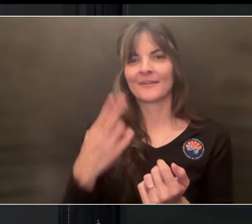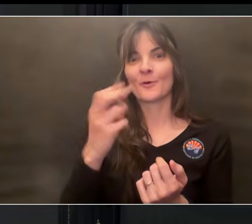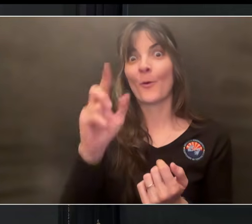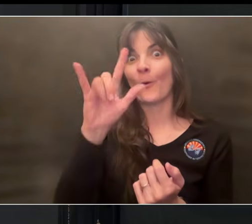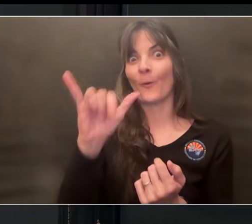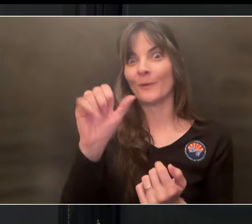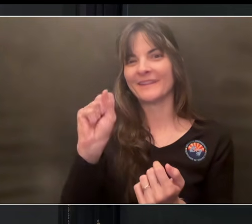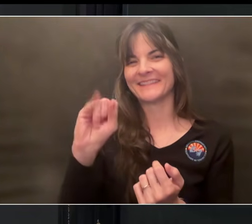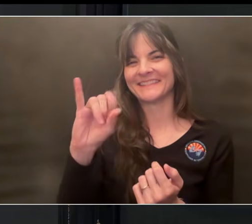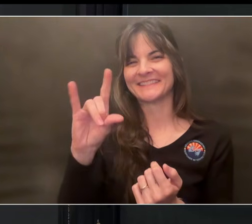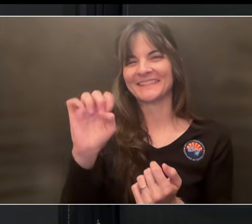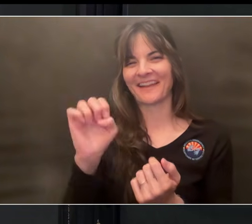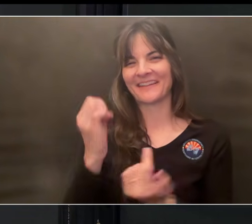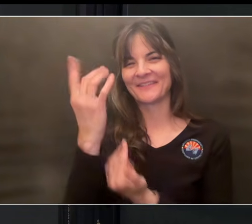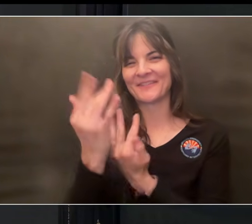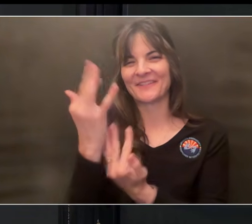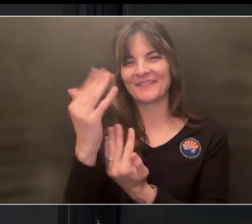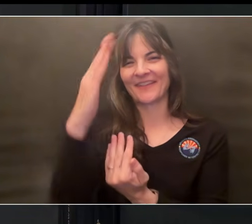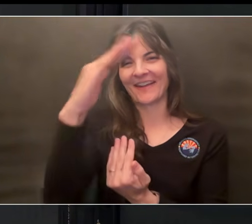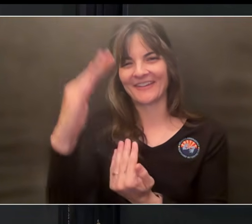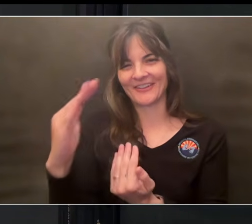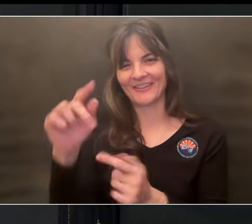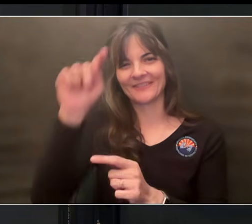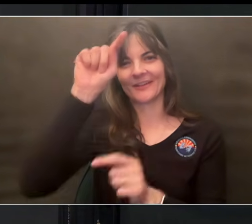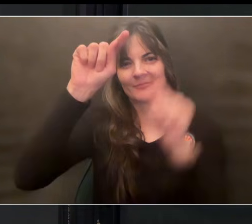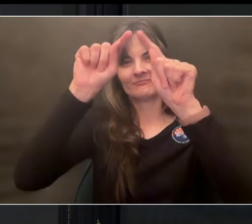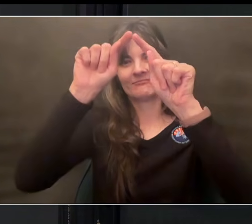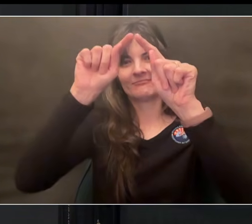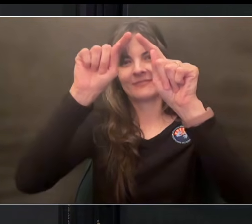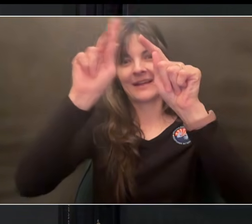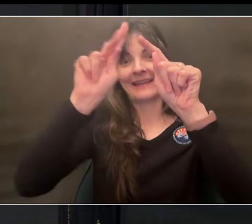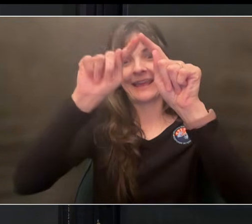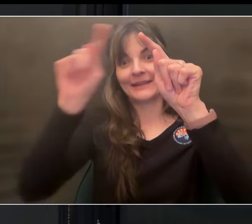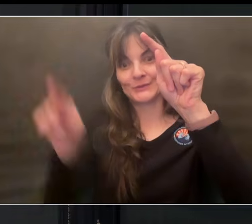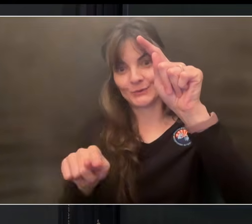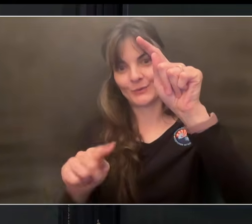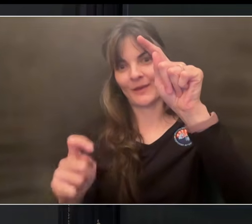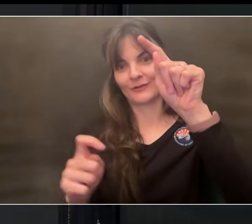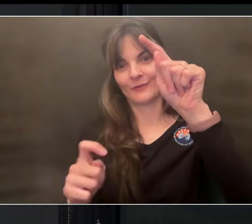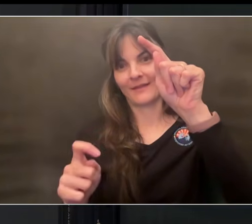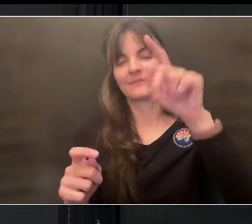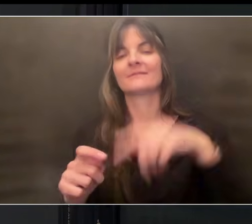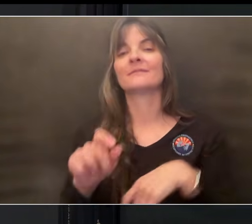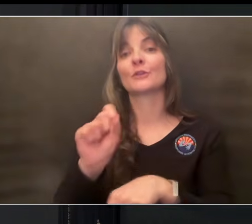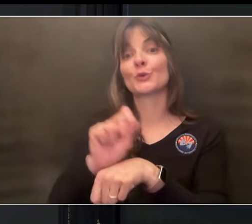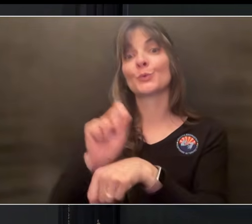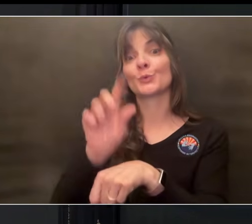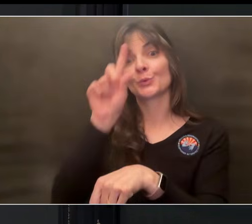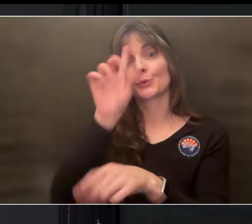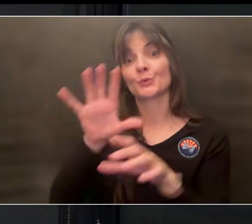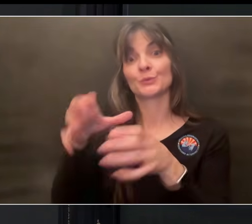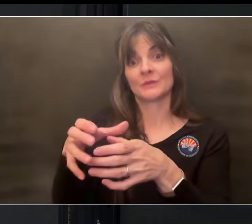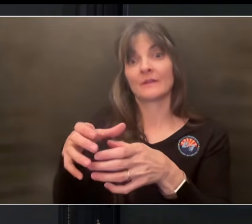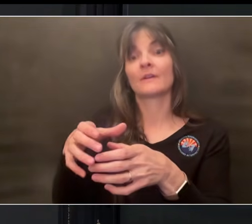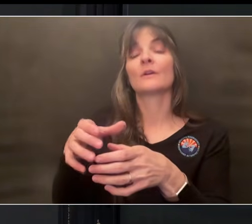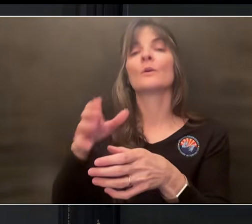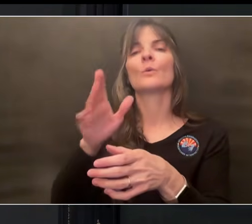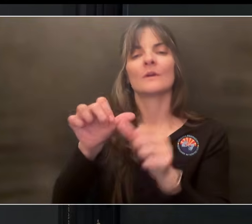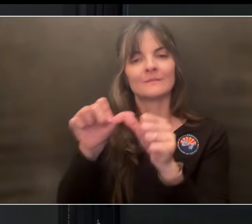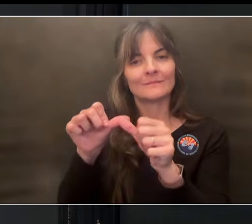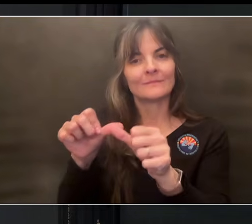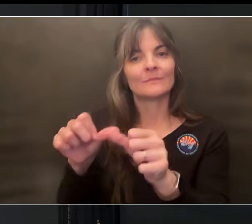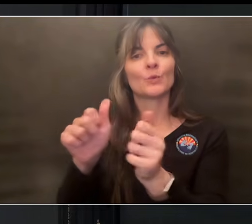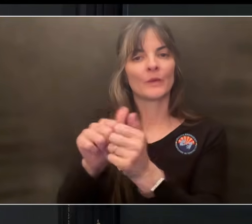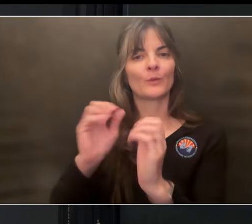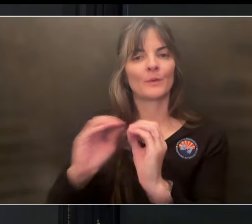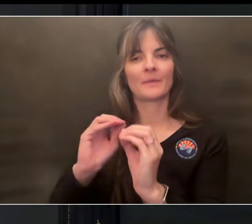down into X-ray. Crews are going to continue with that suppression repair. We're going to be doing that for quite a while.